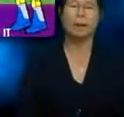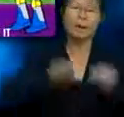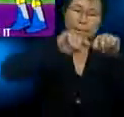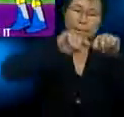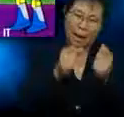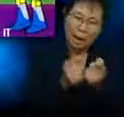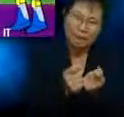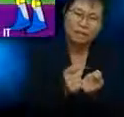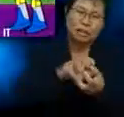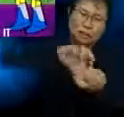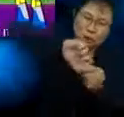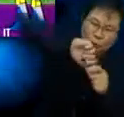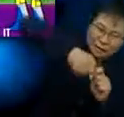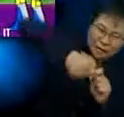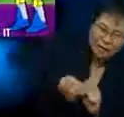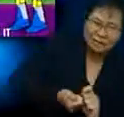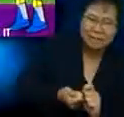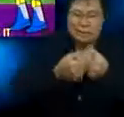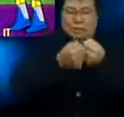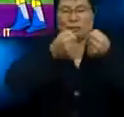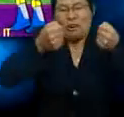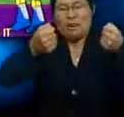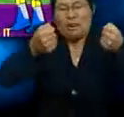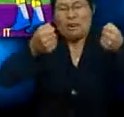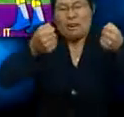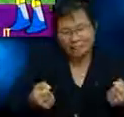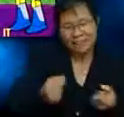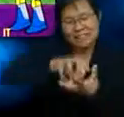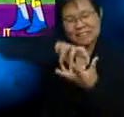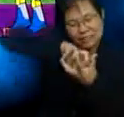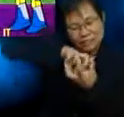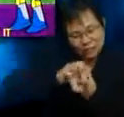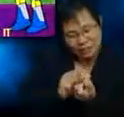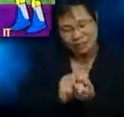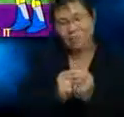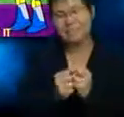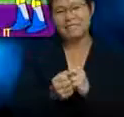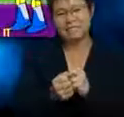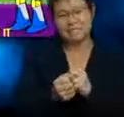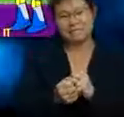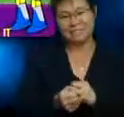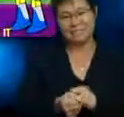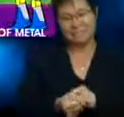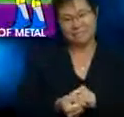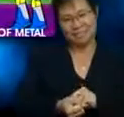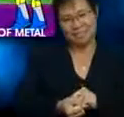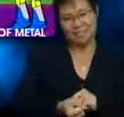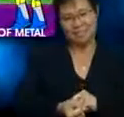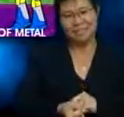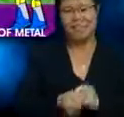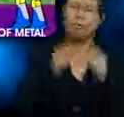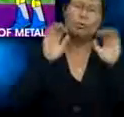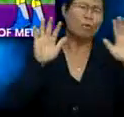Bend it, twist it, stretch it, squeeze it.